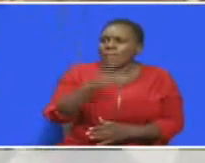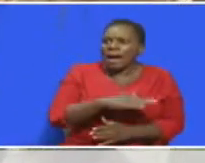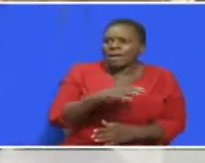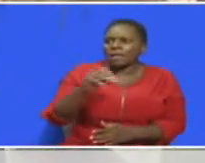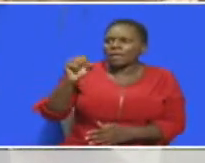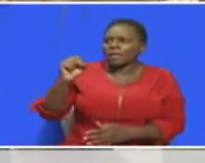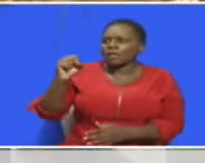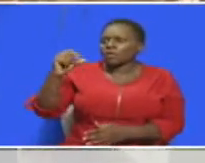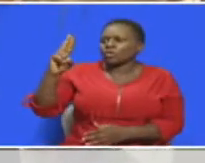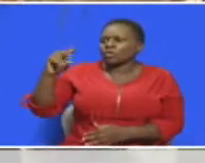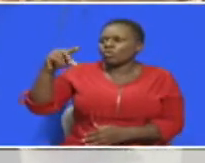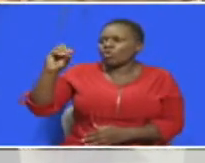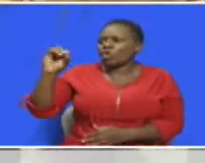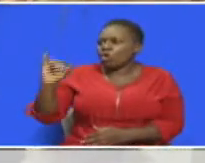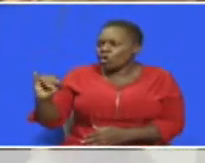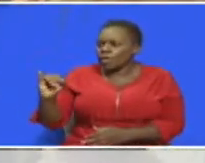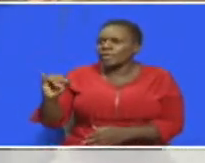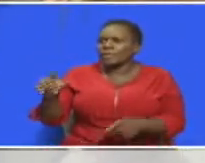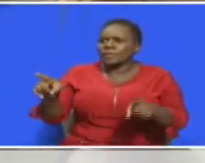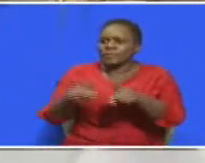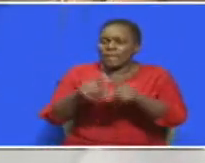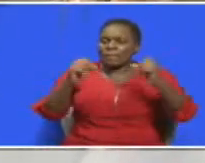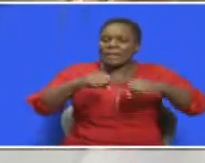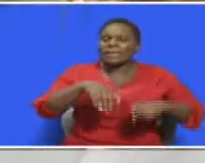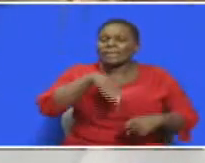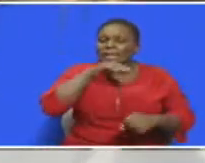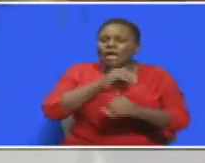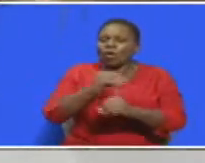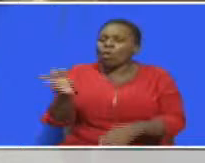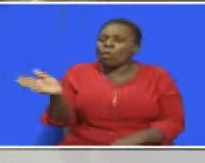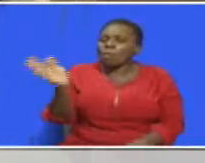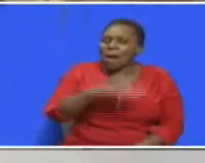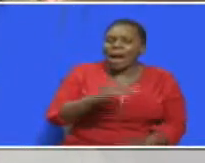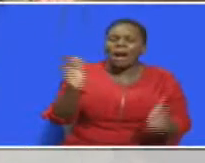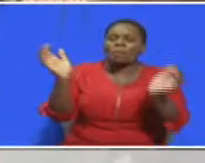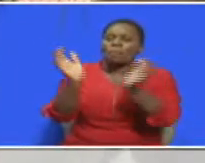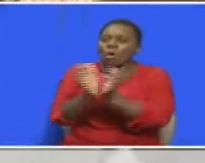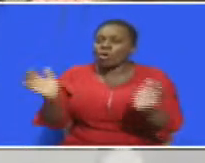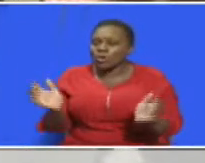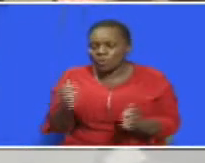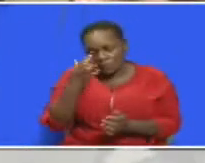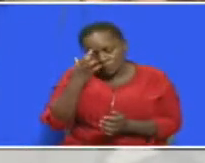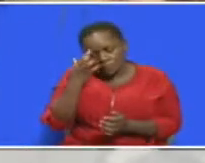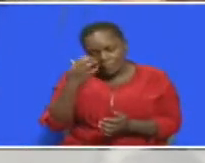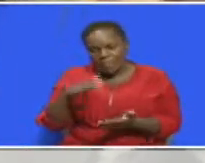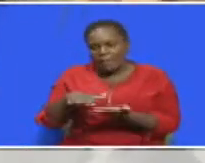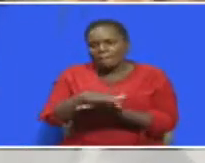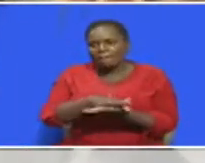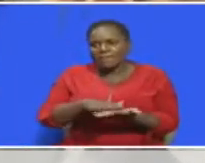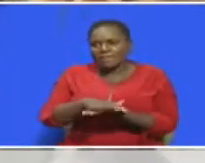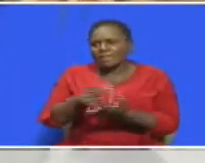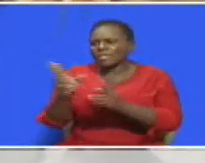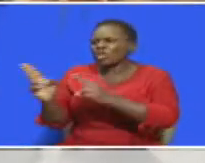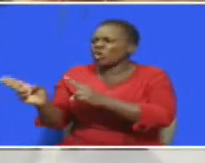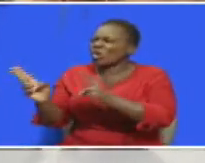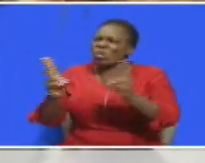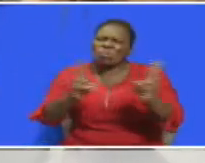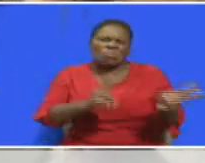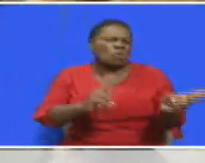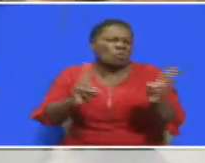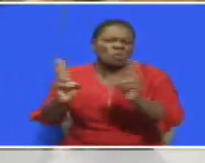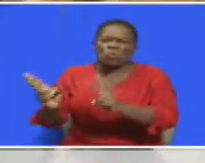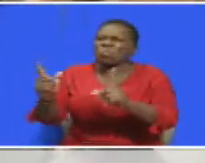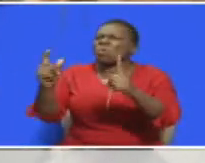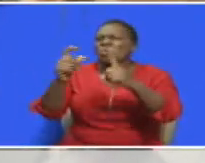Sugoi. Those who don't agree with Raila say he will go back to Bondo. So basically it's a common